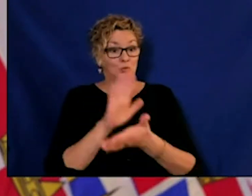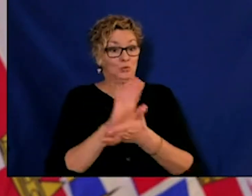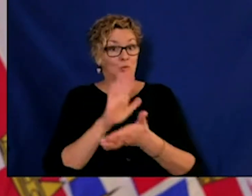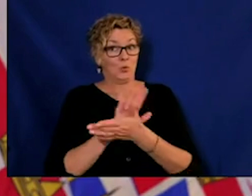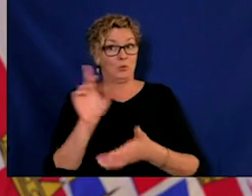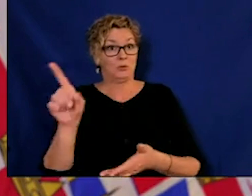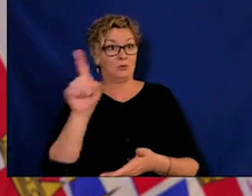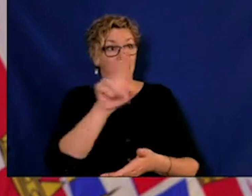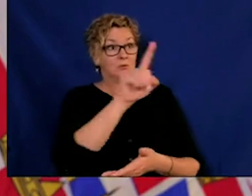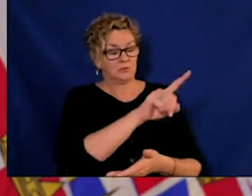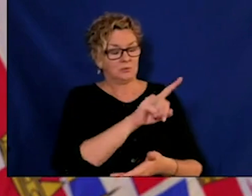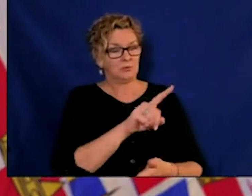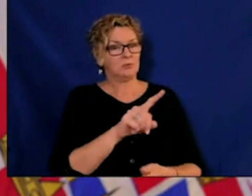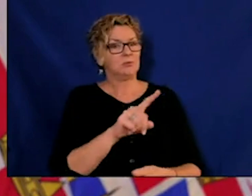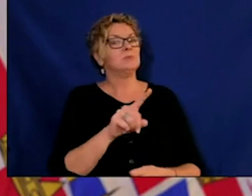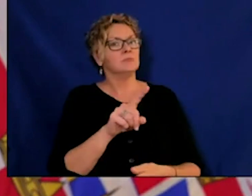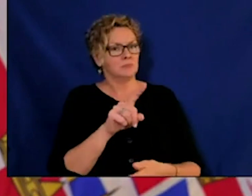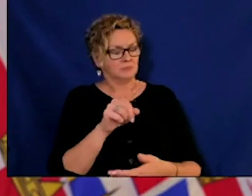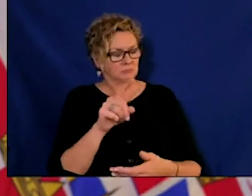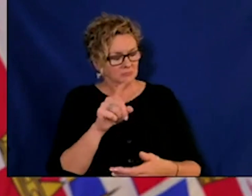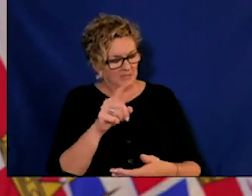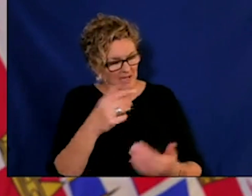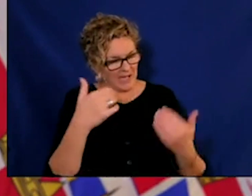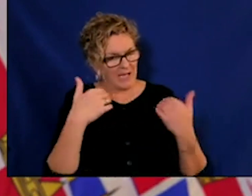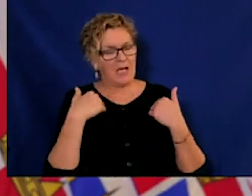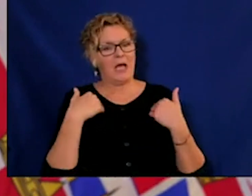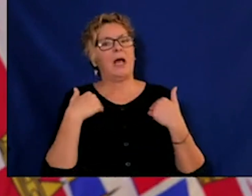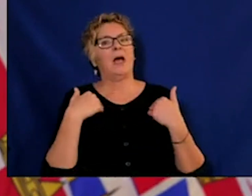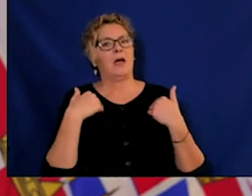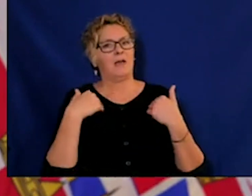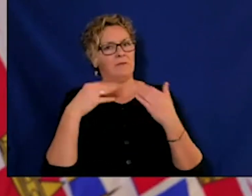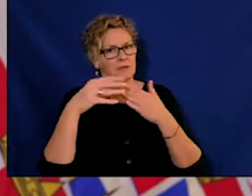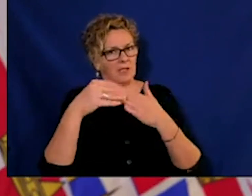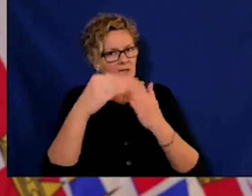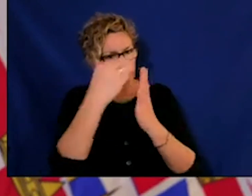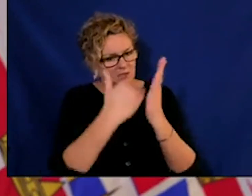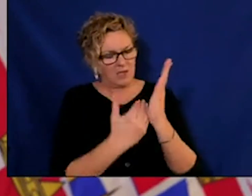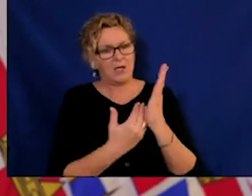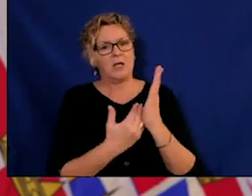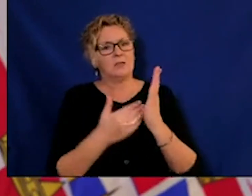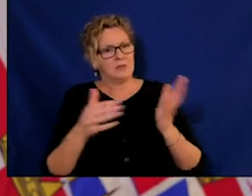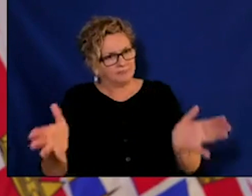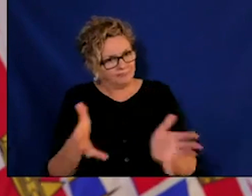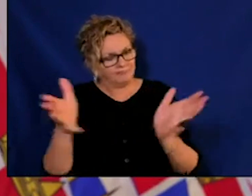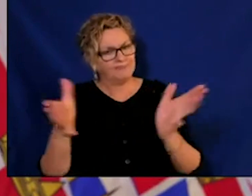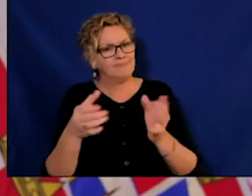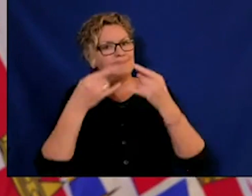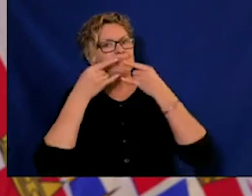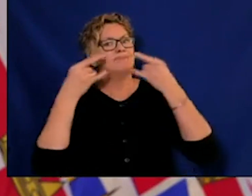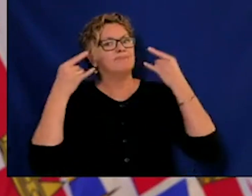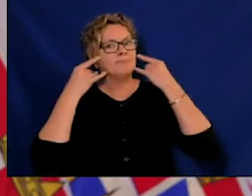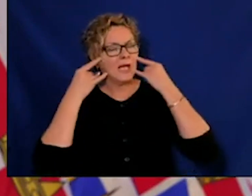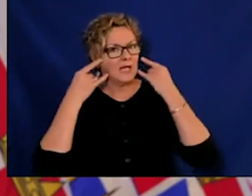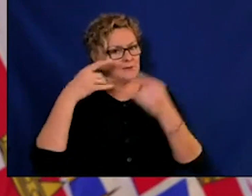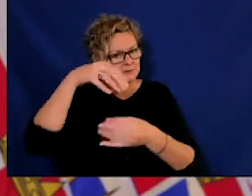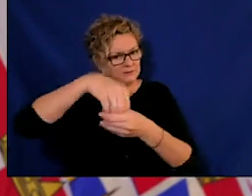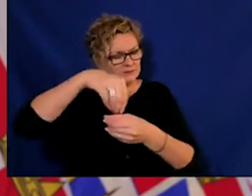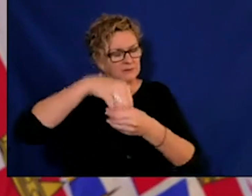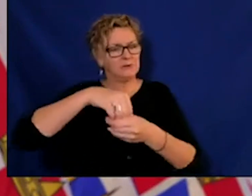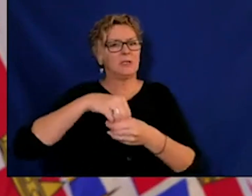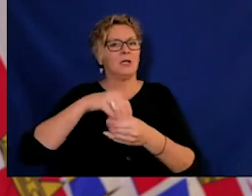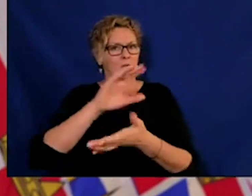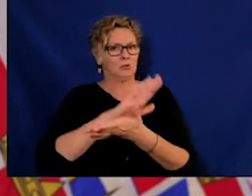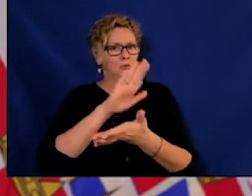the COVID safety plans in schools. And it is part of the safety plans from the very beginning. And we